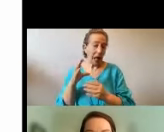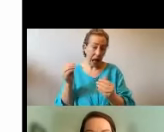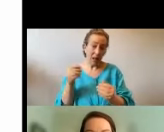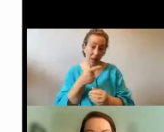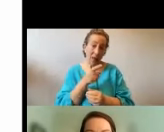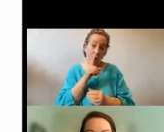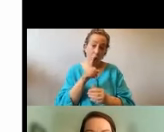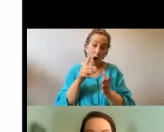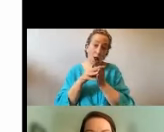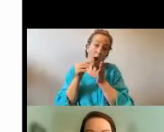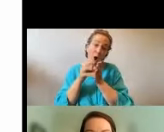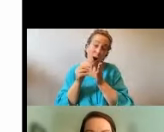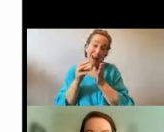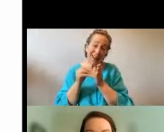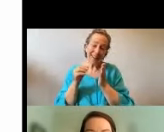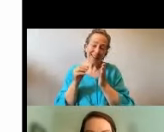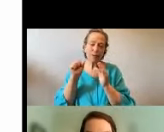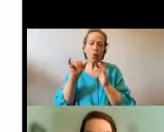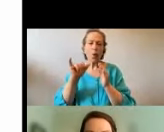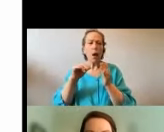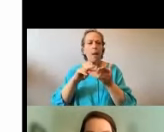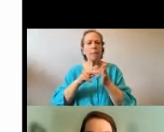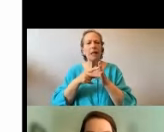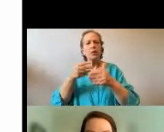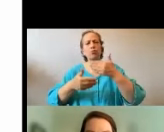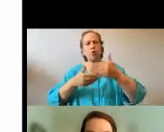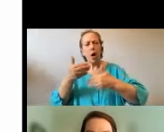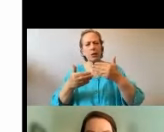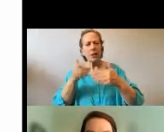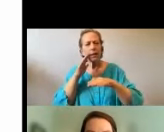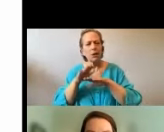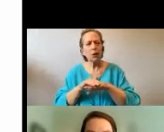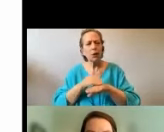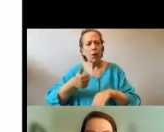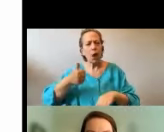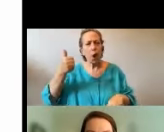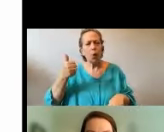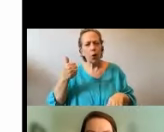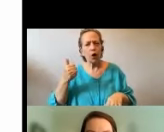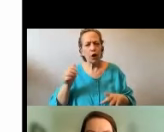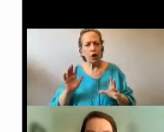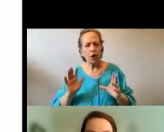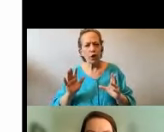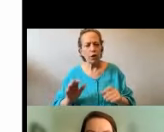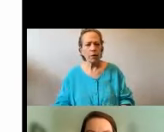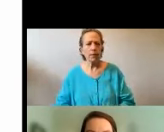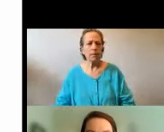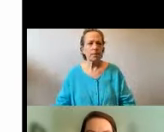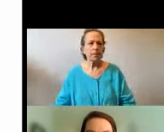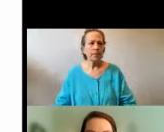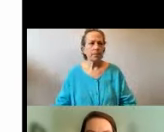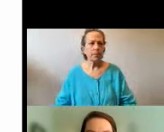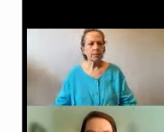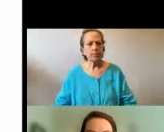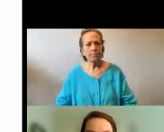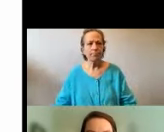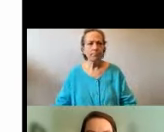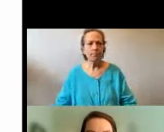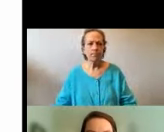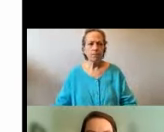might be a little bit slower in kind of getting certain things done. And so, if it's probably not the best setup